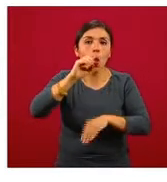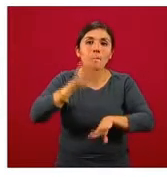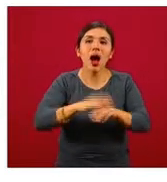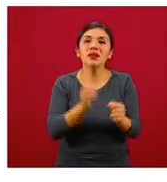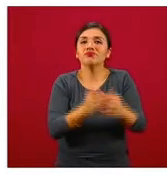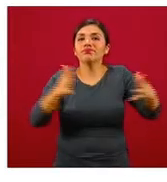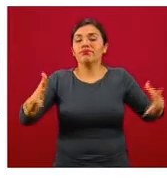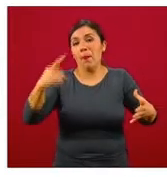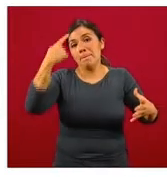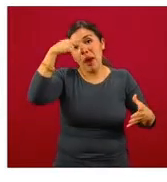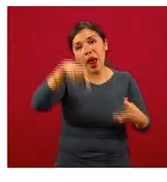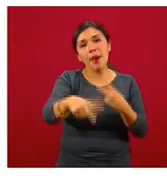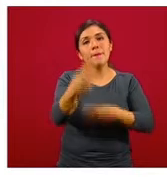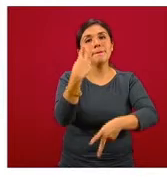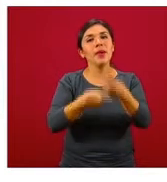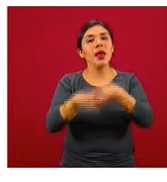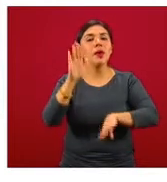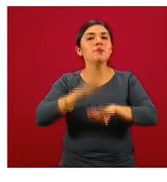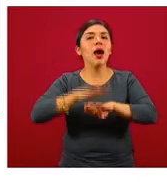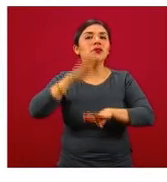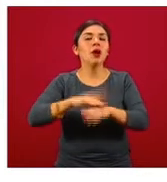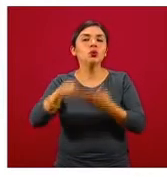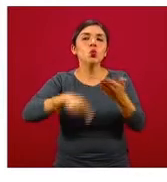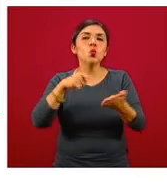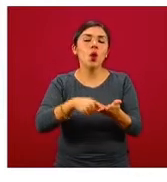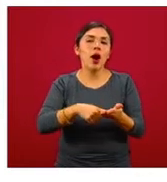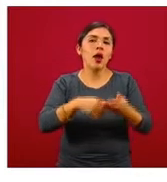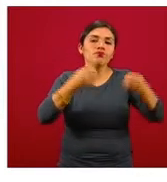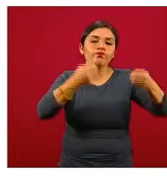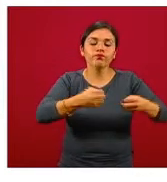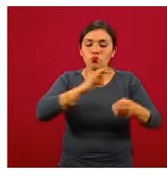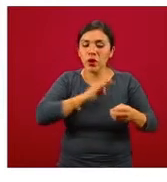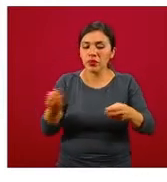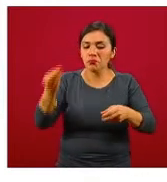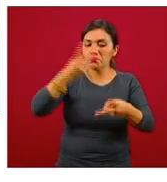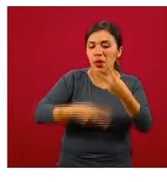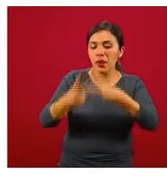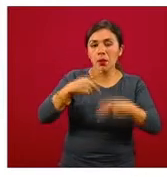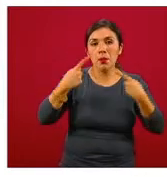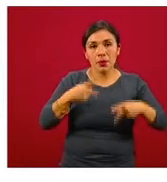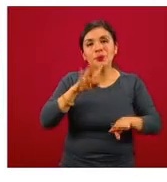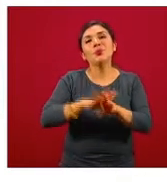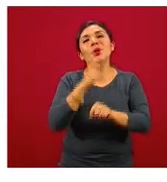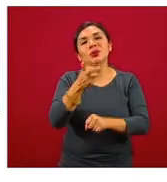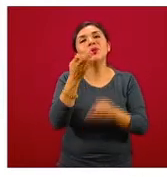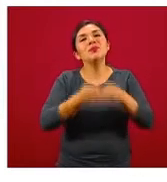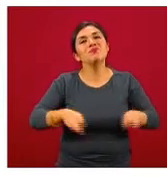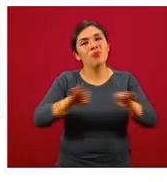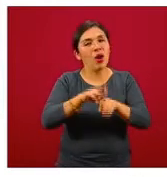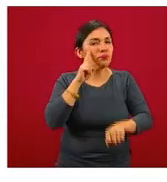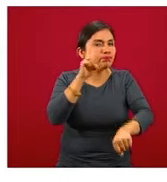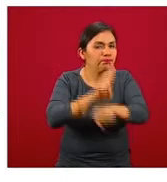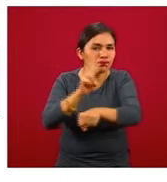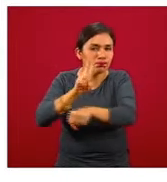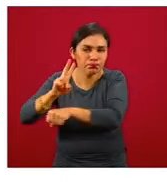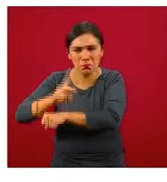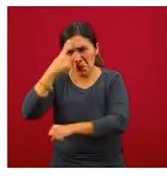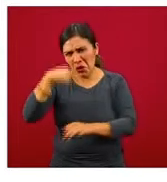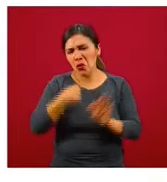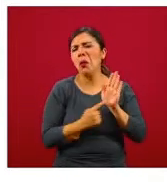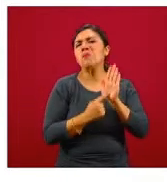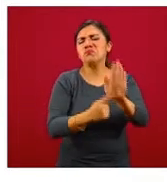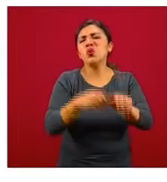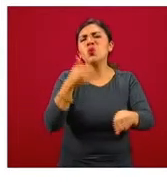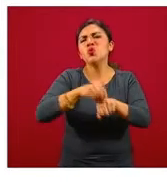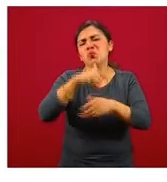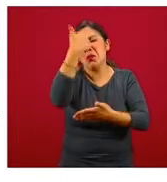to expandiendo the para hospital generar and mayor capacidad y beds that por are eso being made importante este available so monitoreo that more patients can que fill them. más allá de poder sí presentar los